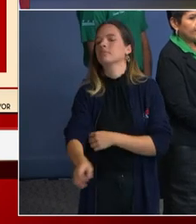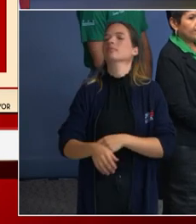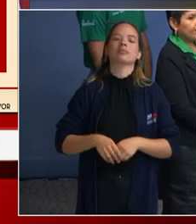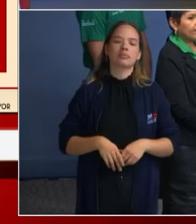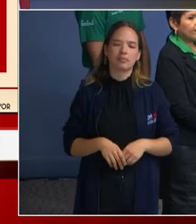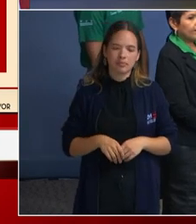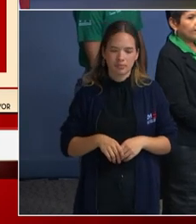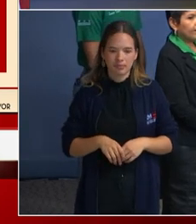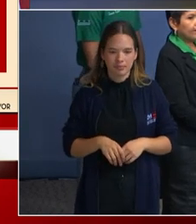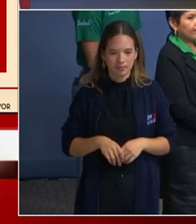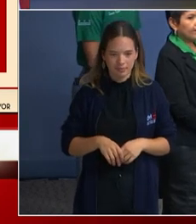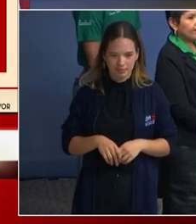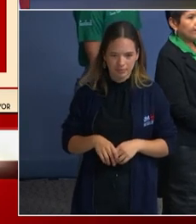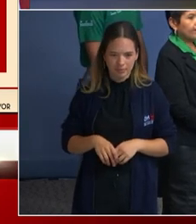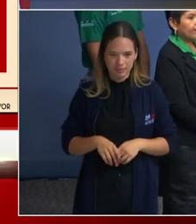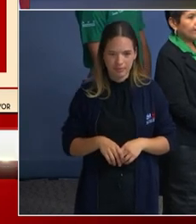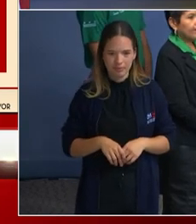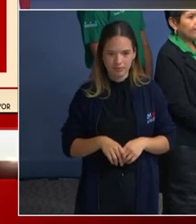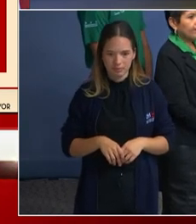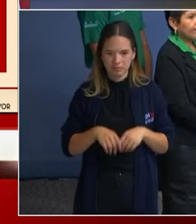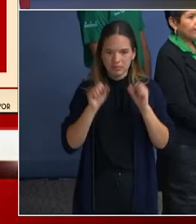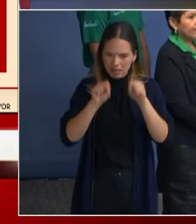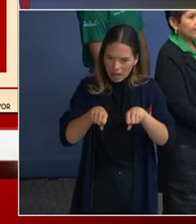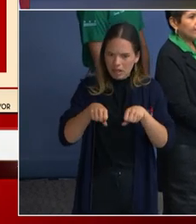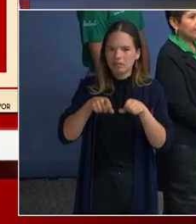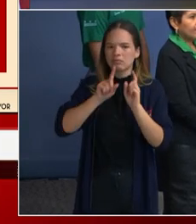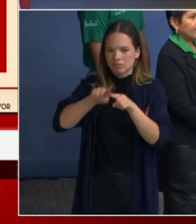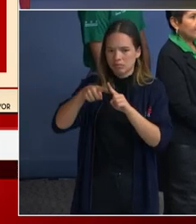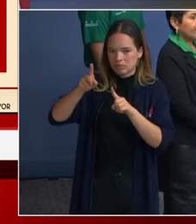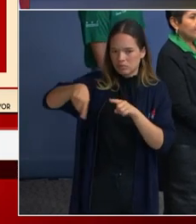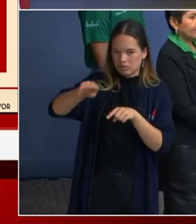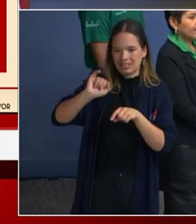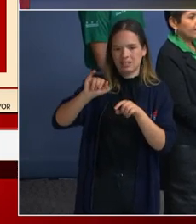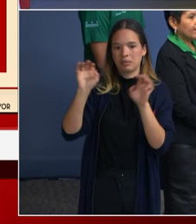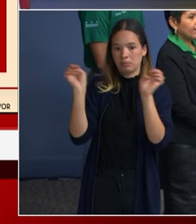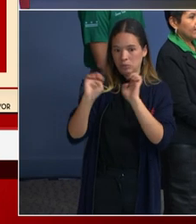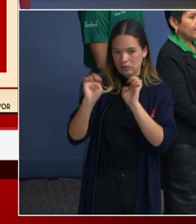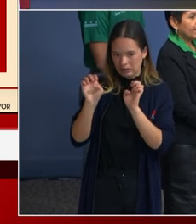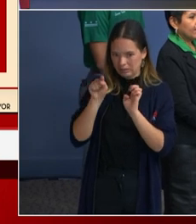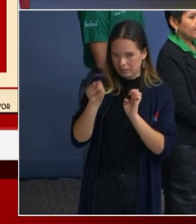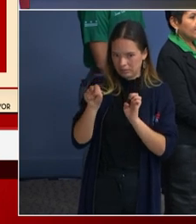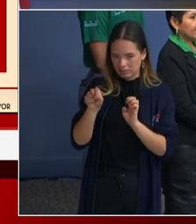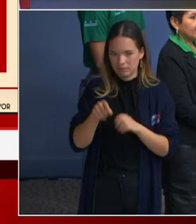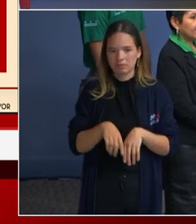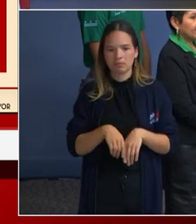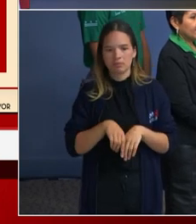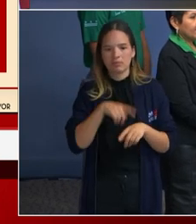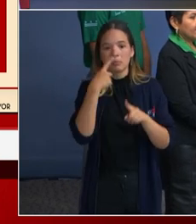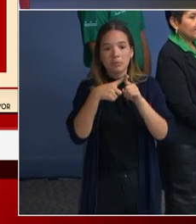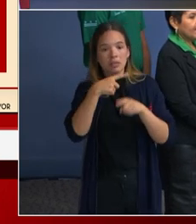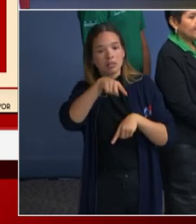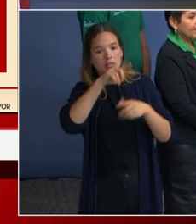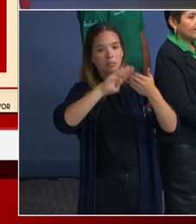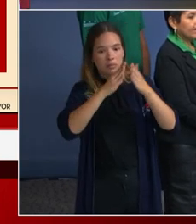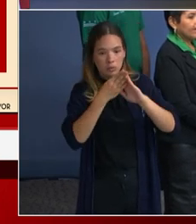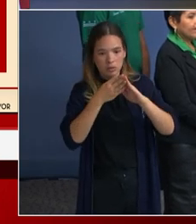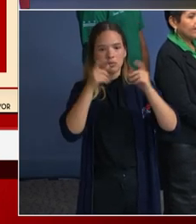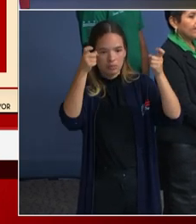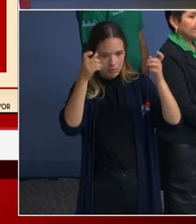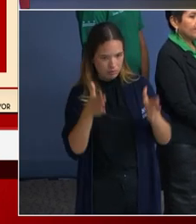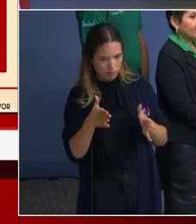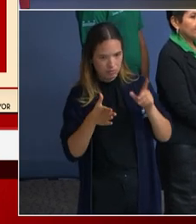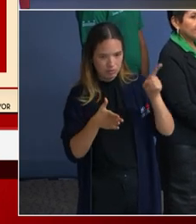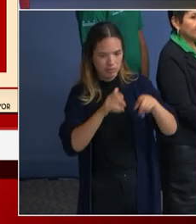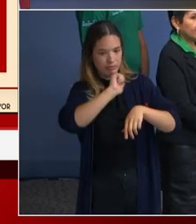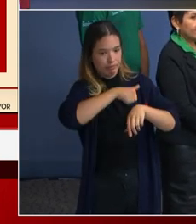to respond to the emergency, and it directs the city administrator and the department to establish new